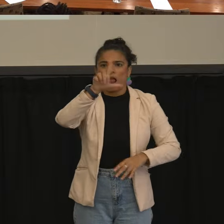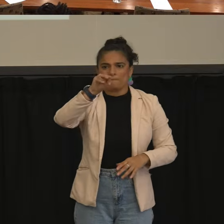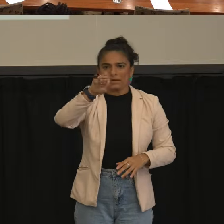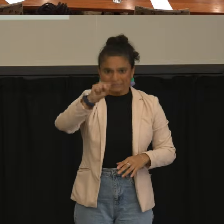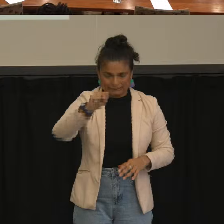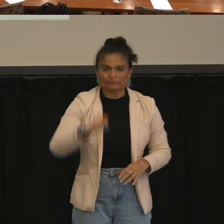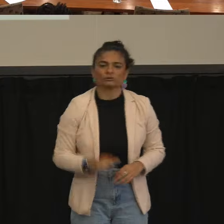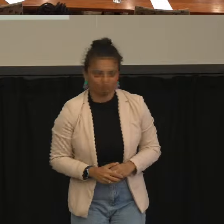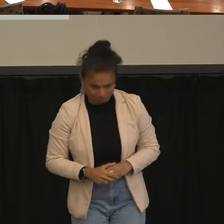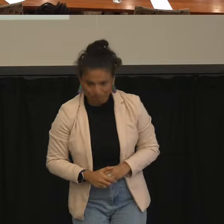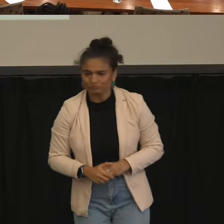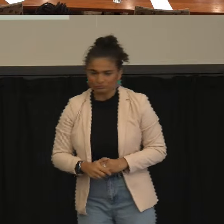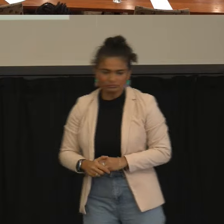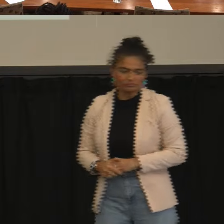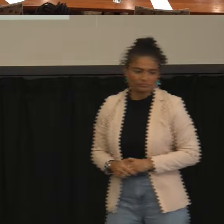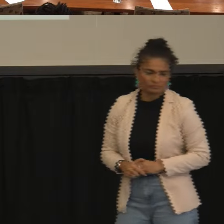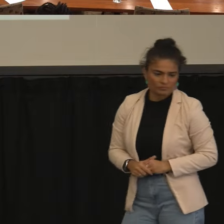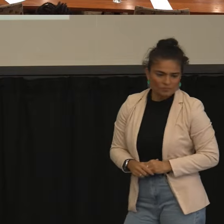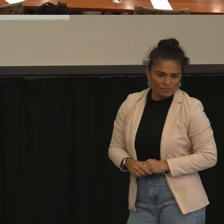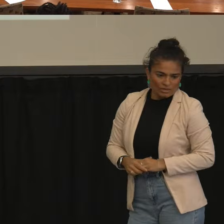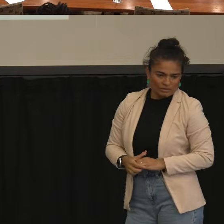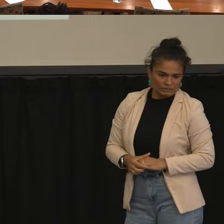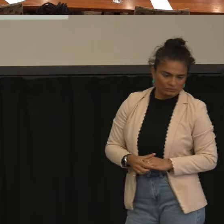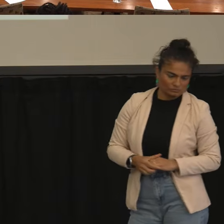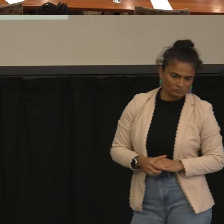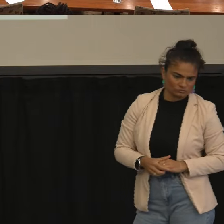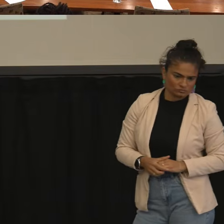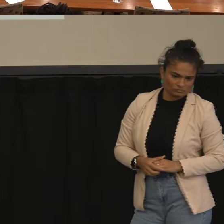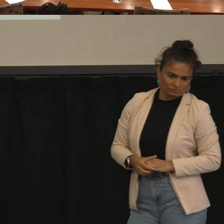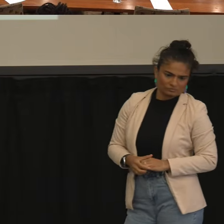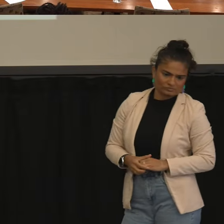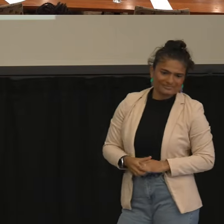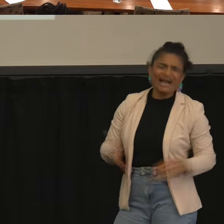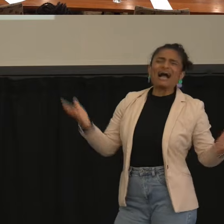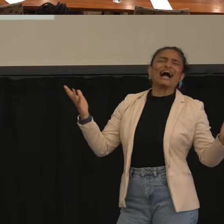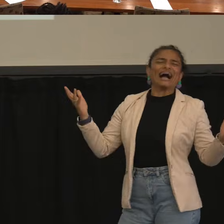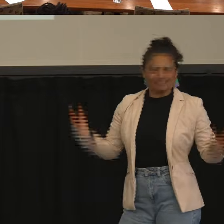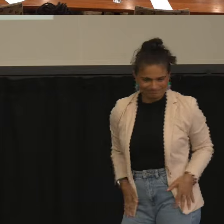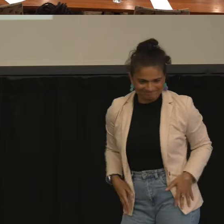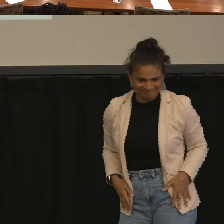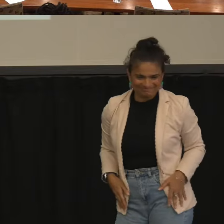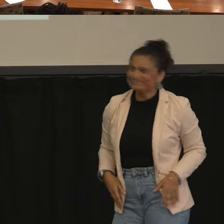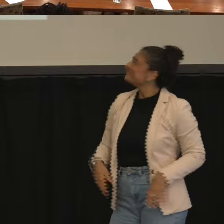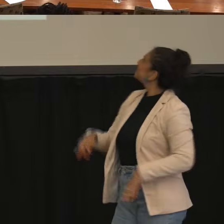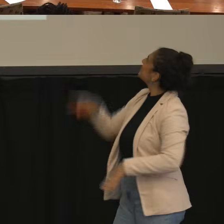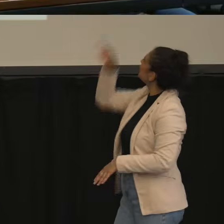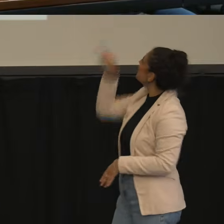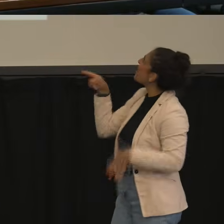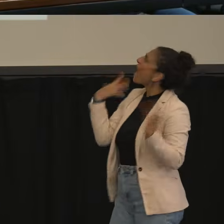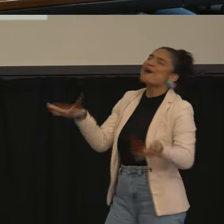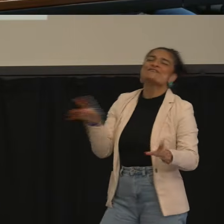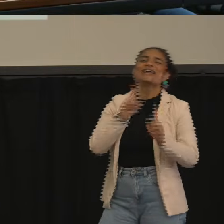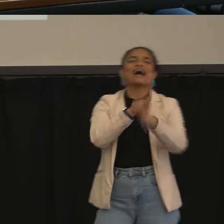that's the reason as to why we set up the LMS platform.